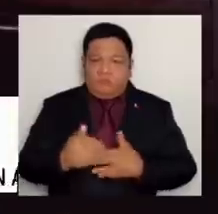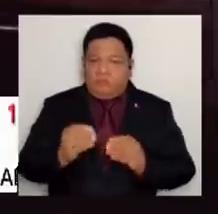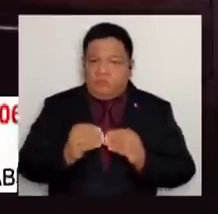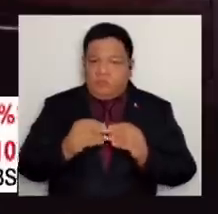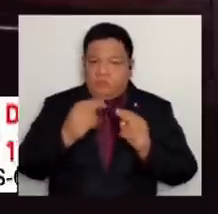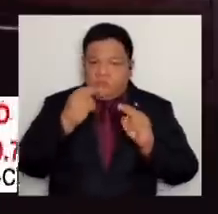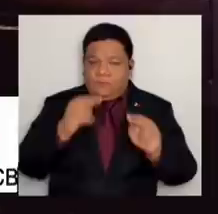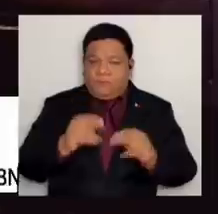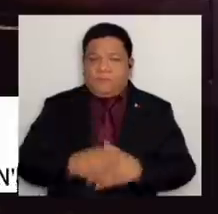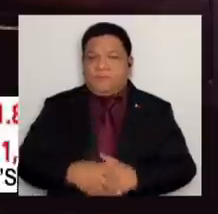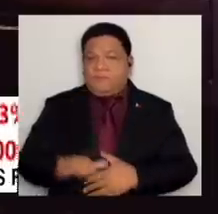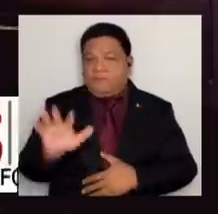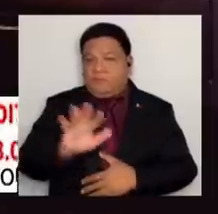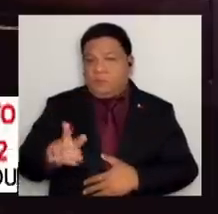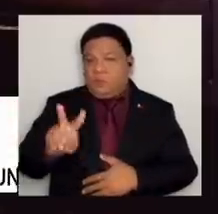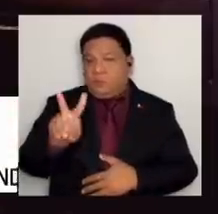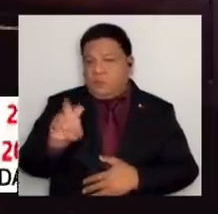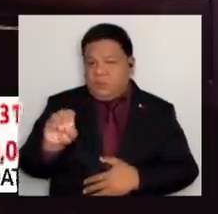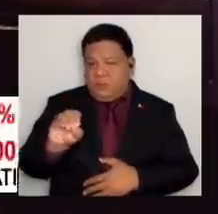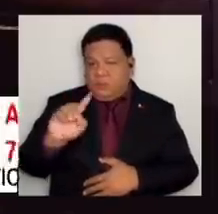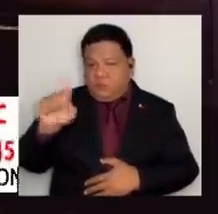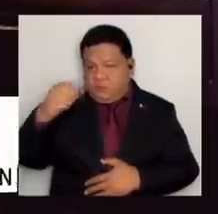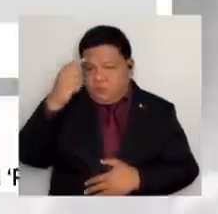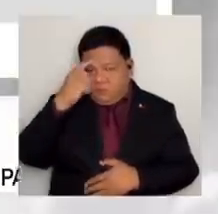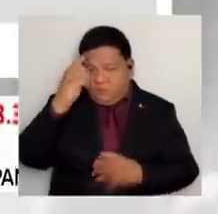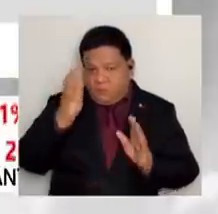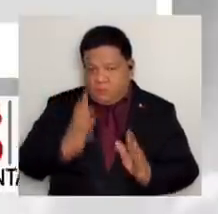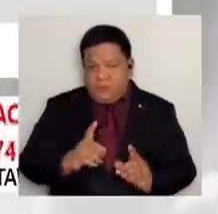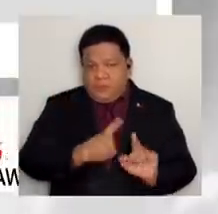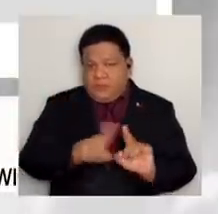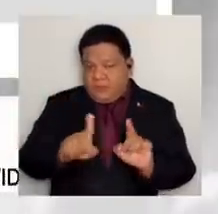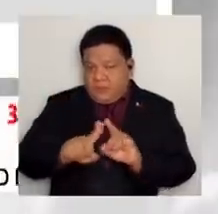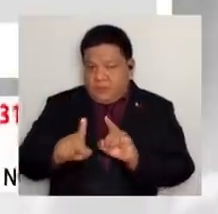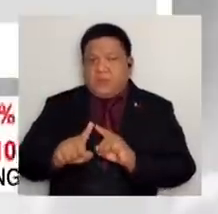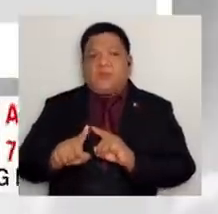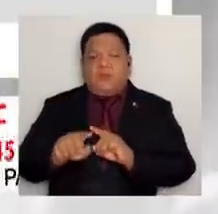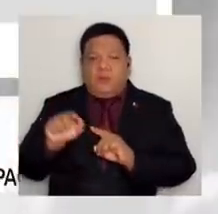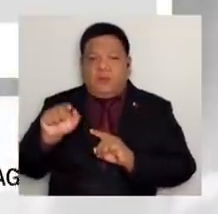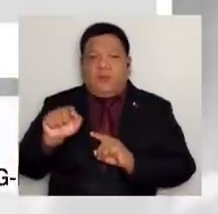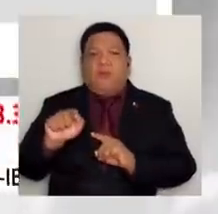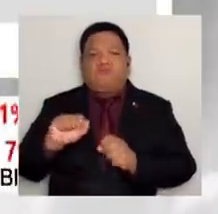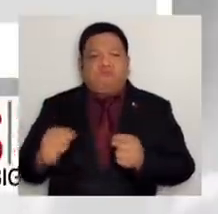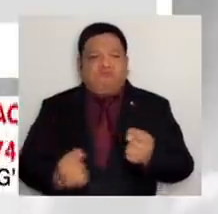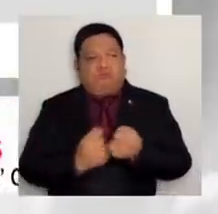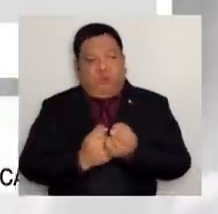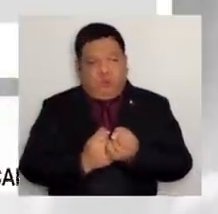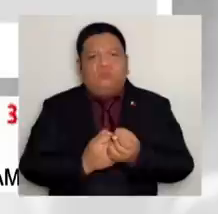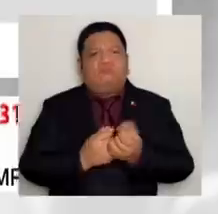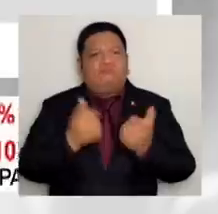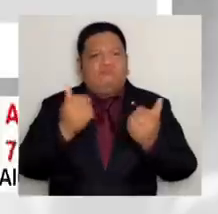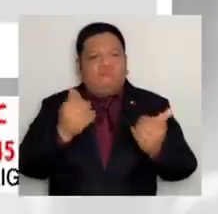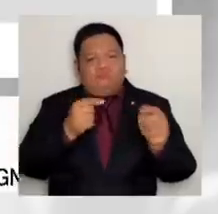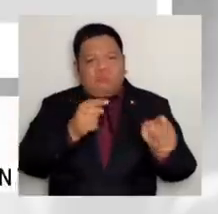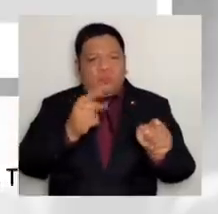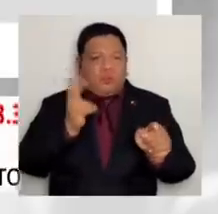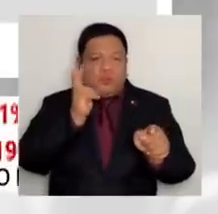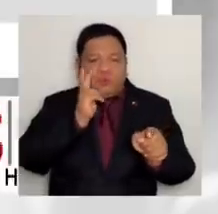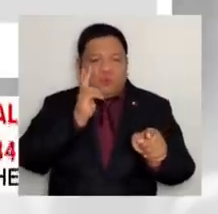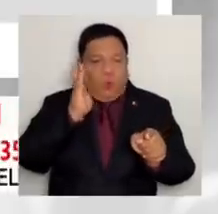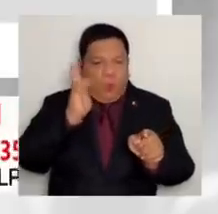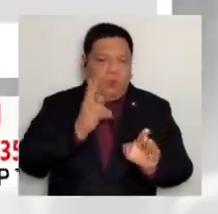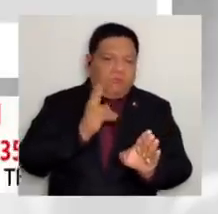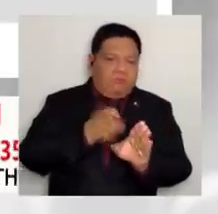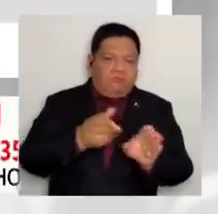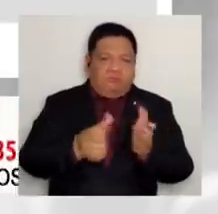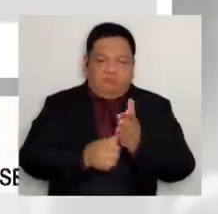Over 20 governors from different political parties backing calls for President Duterte to run for vice president next year.